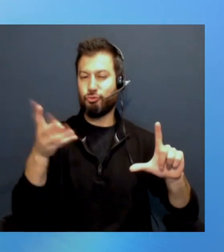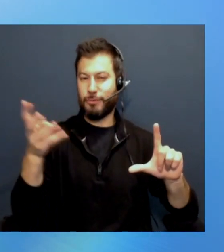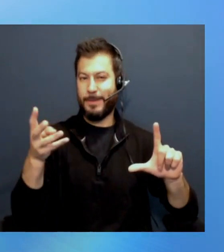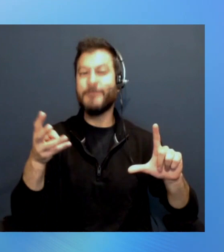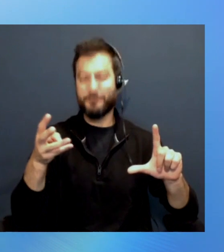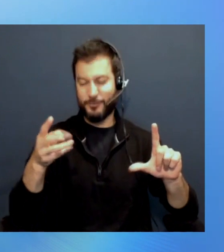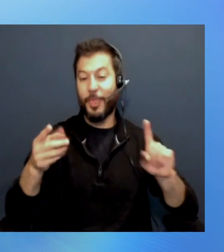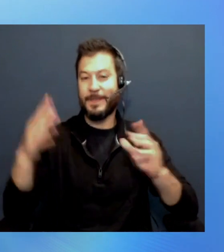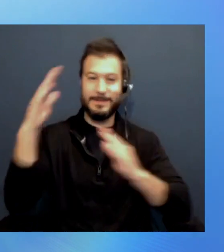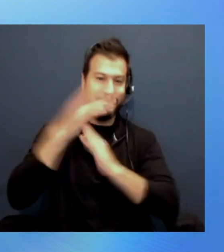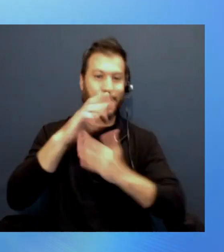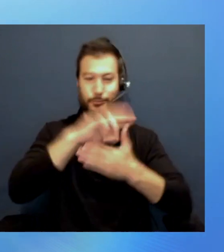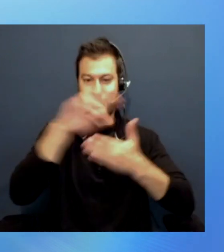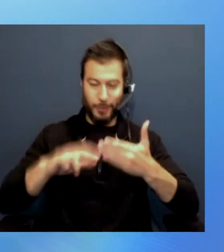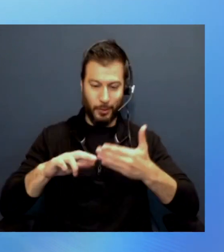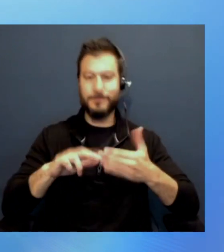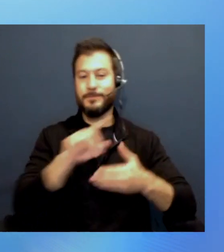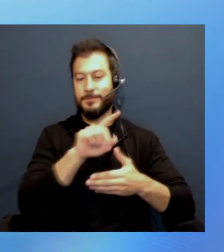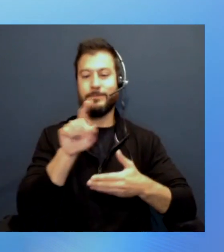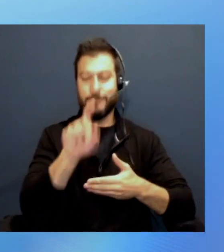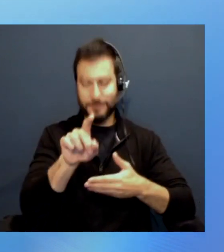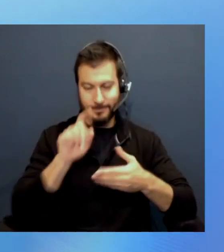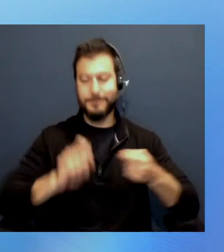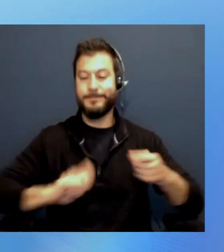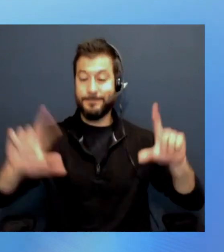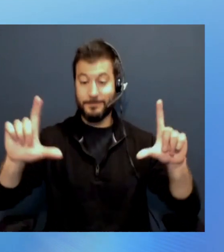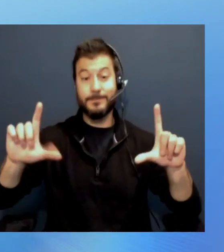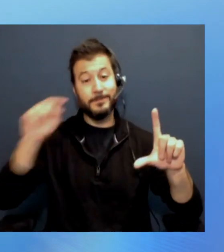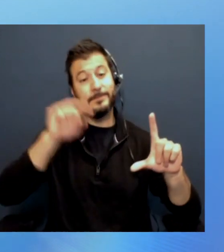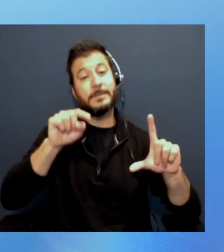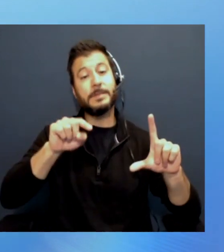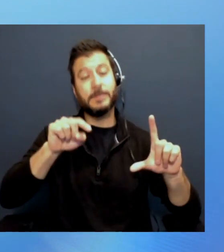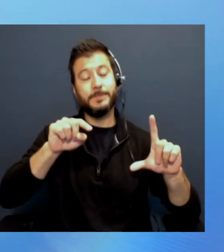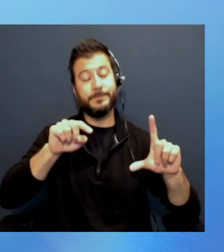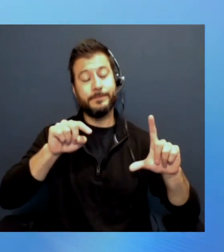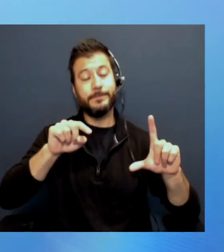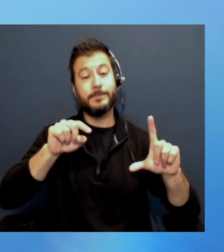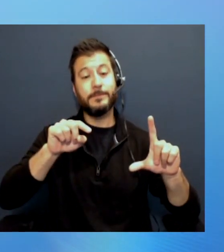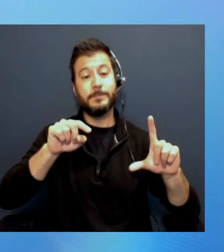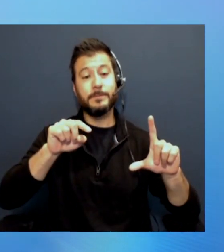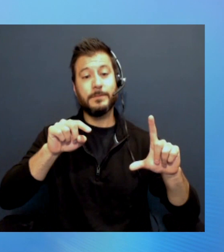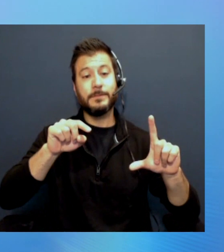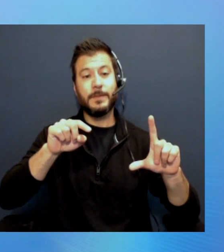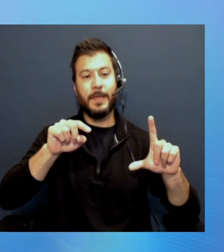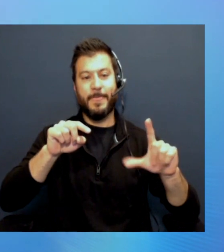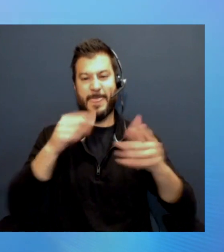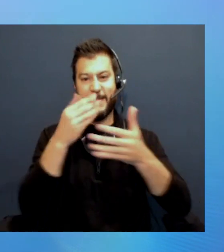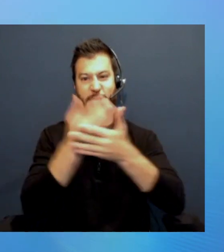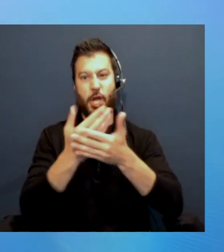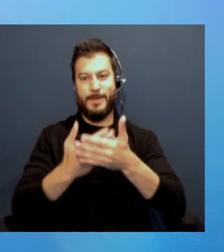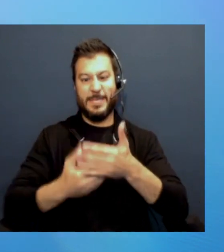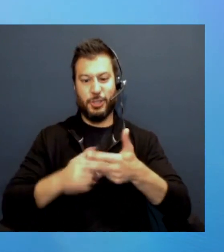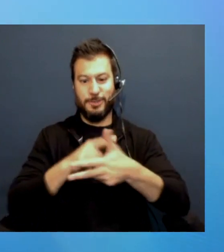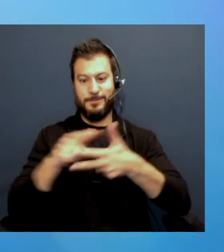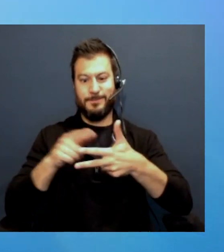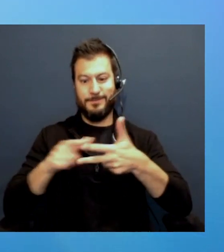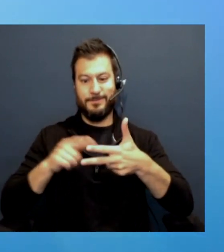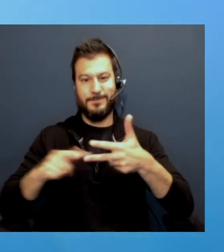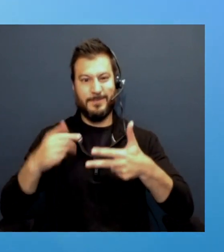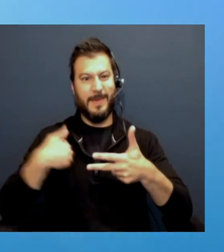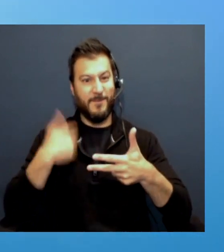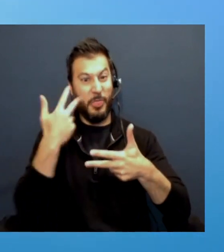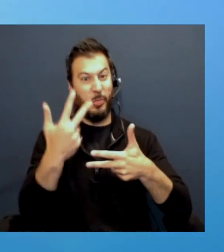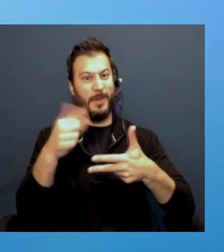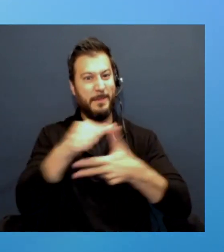Azure Pixel Streaming, okay, top result. And this brings us to our to the